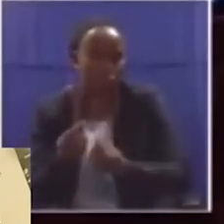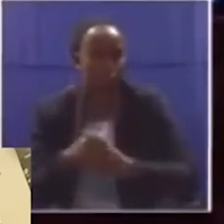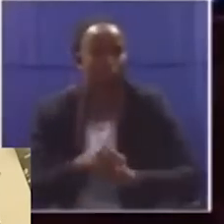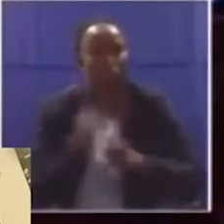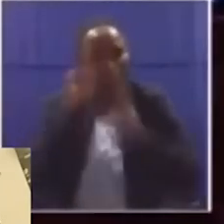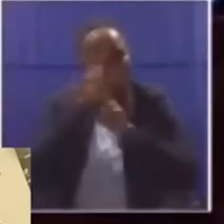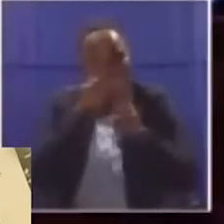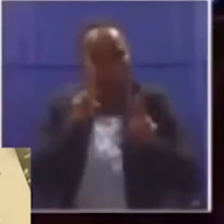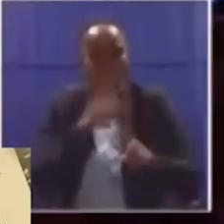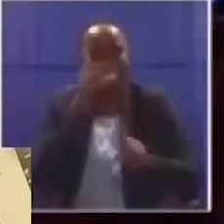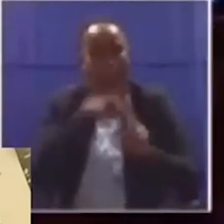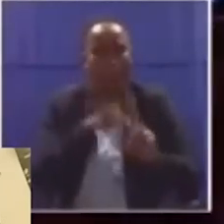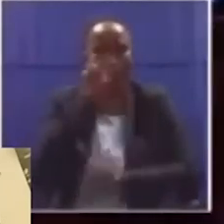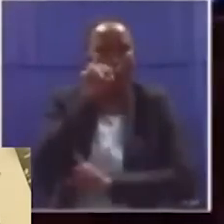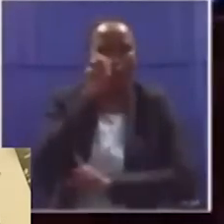Mare,